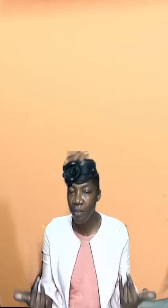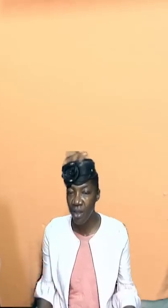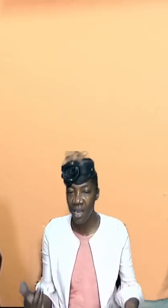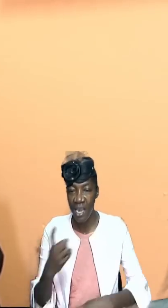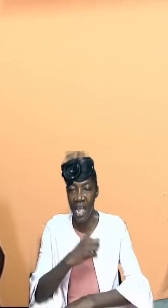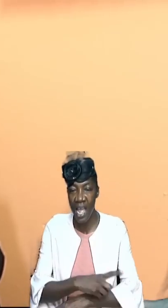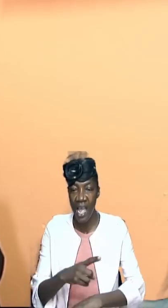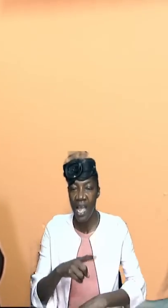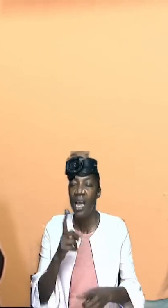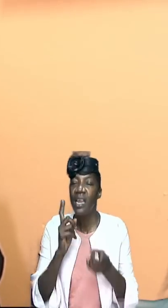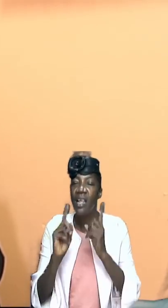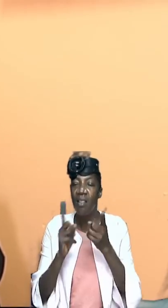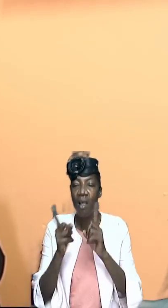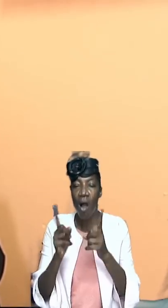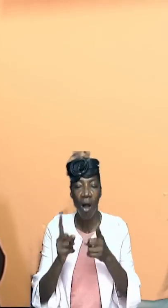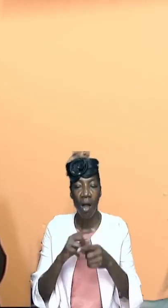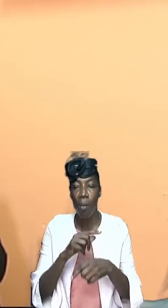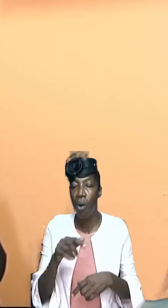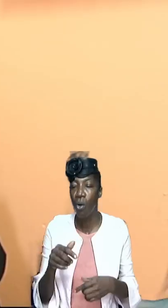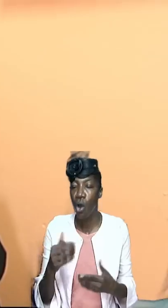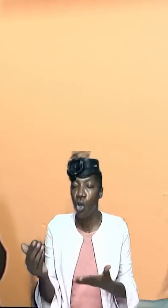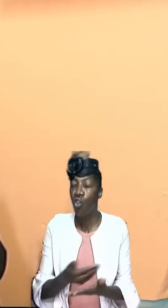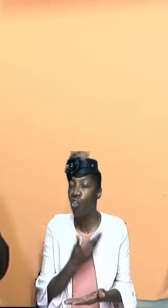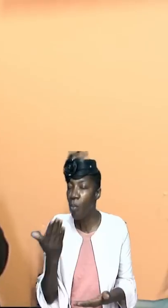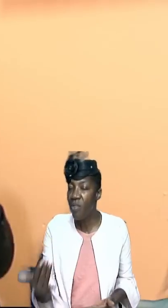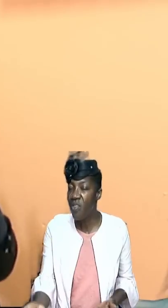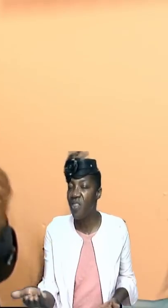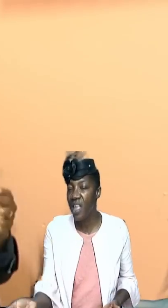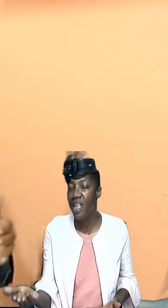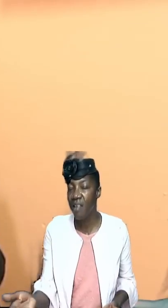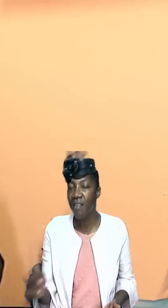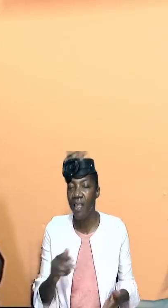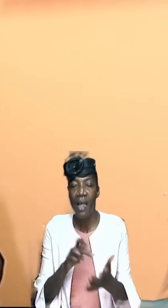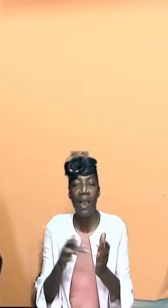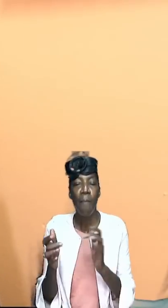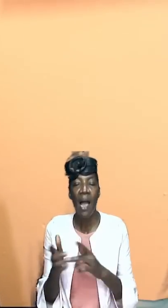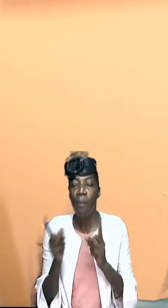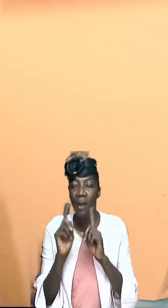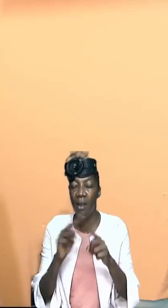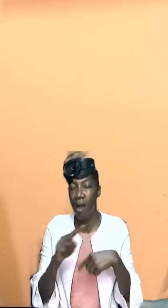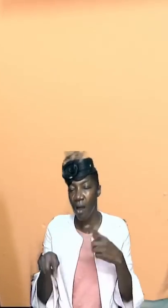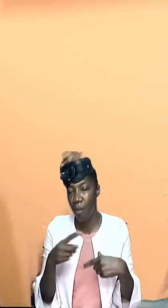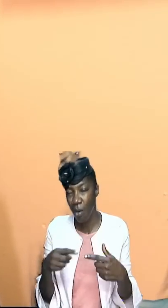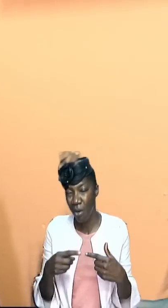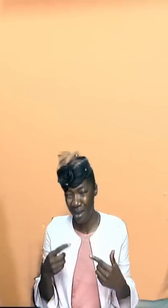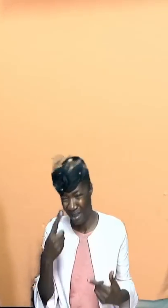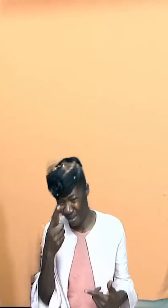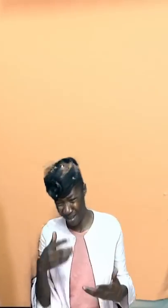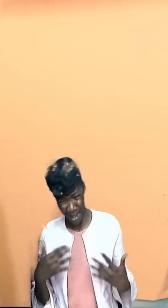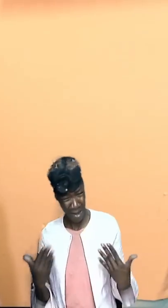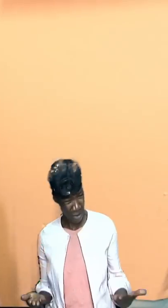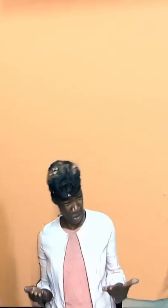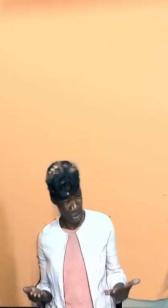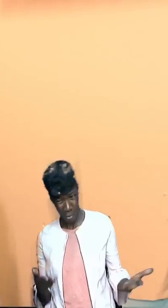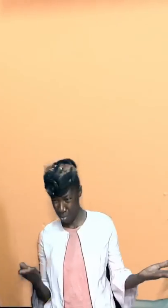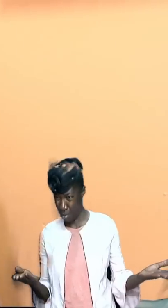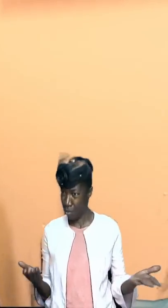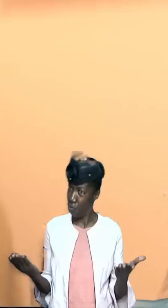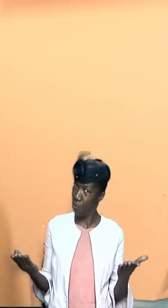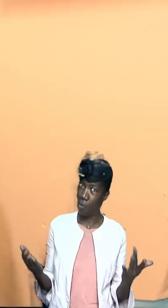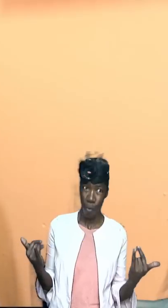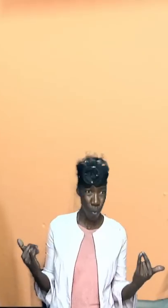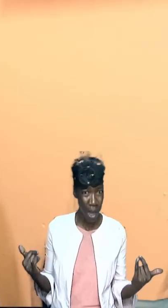make mention to some things that the Bible spoke about. And we say, oh, these people know about flood. Why is it that